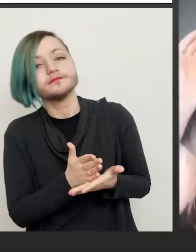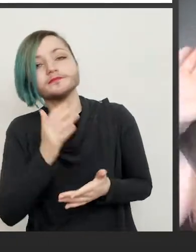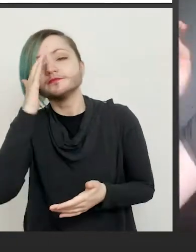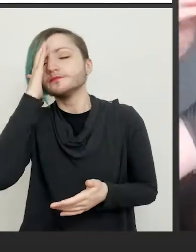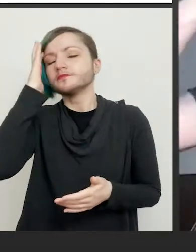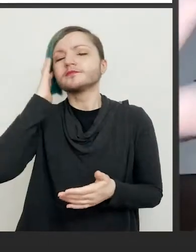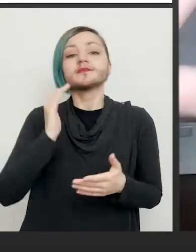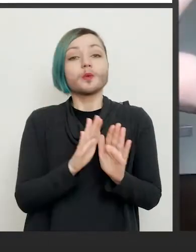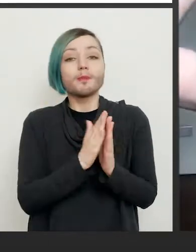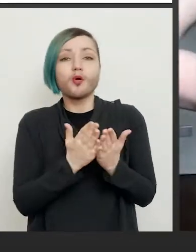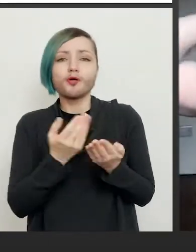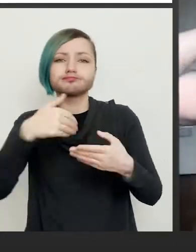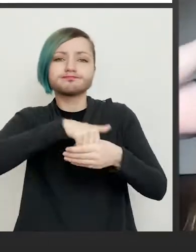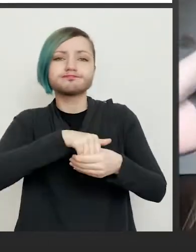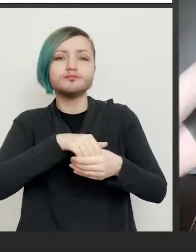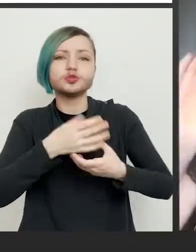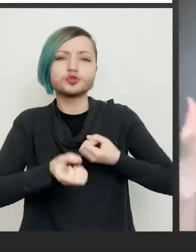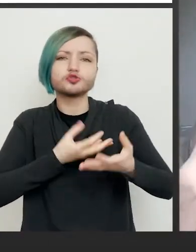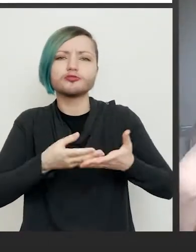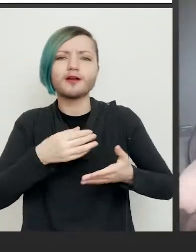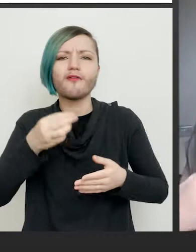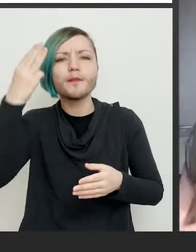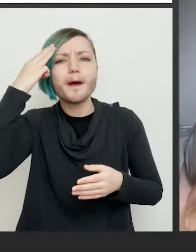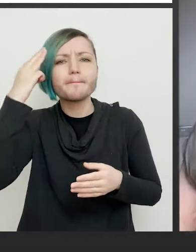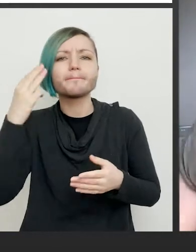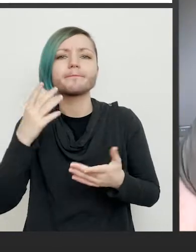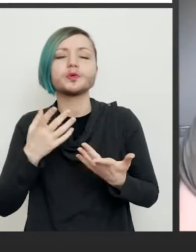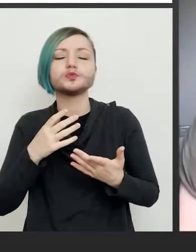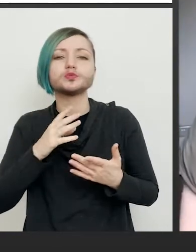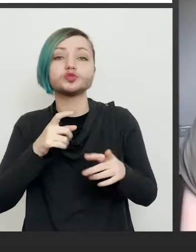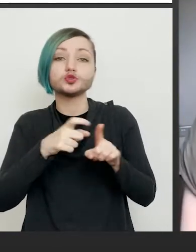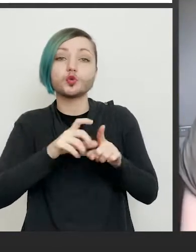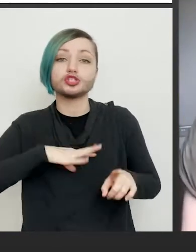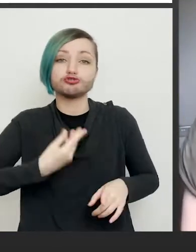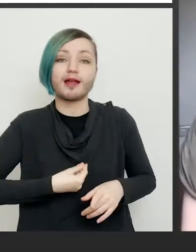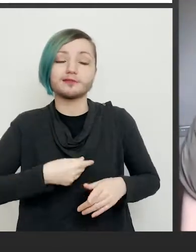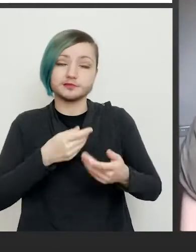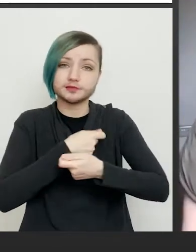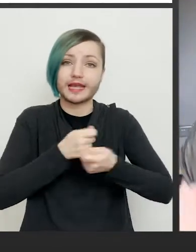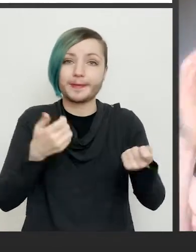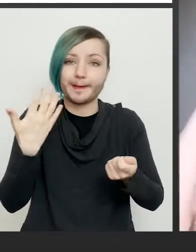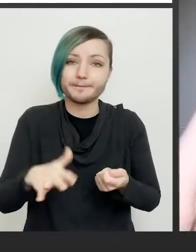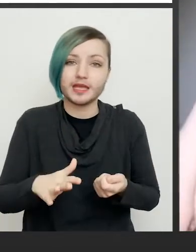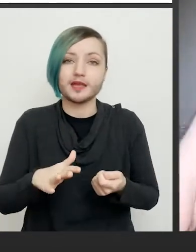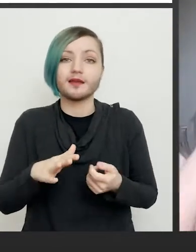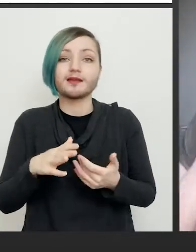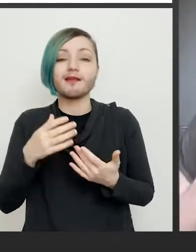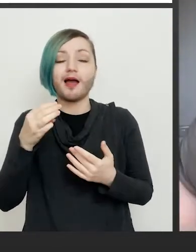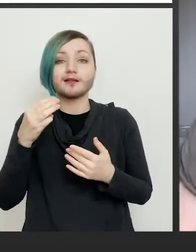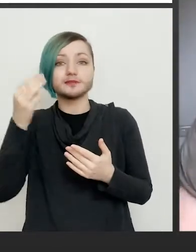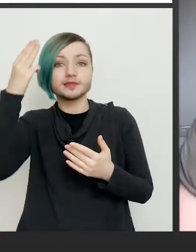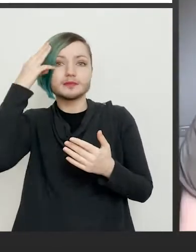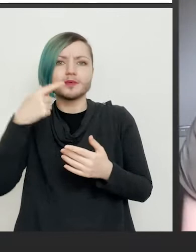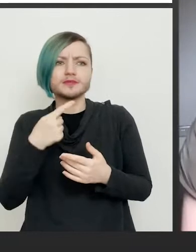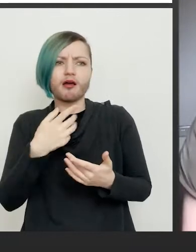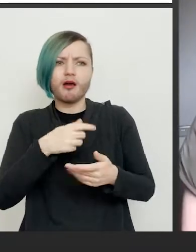a mum whose trans daughter came out, and she felt, because they'd come out on